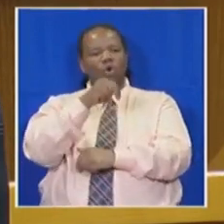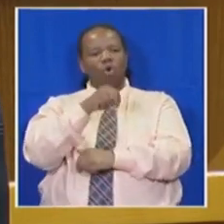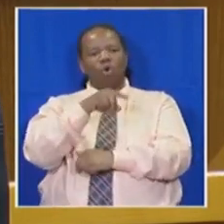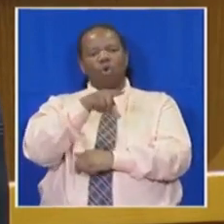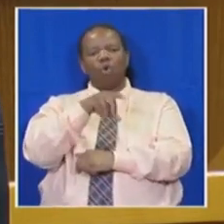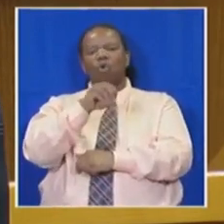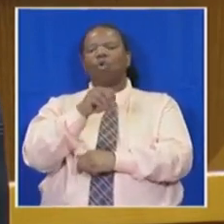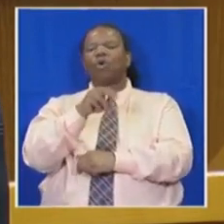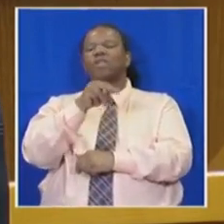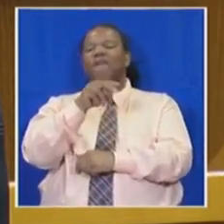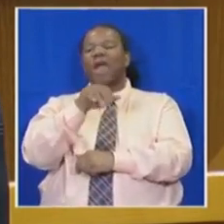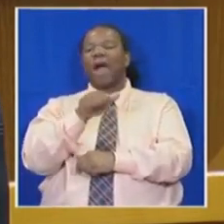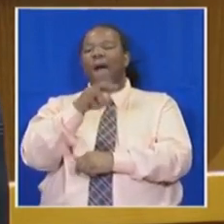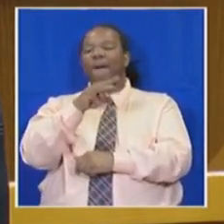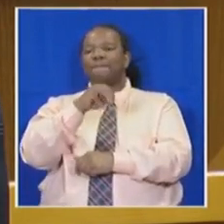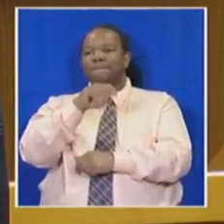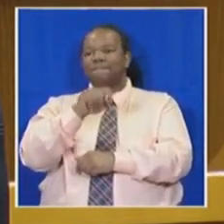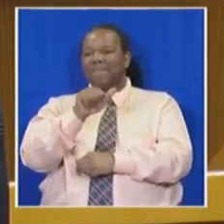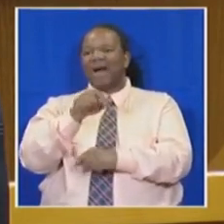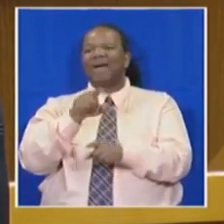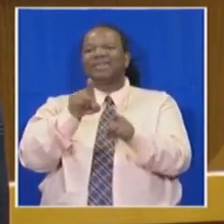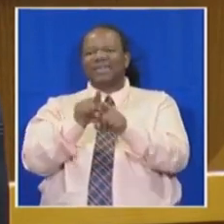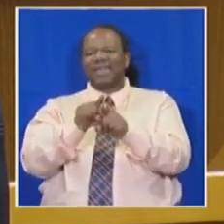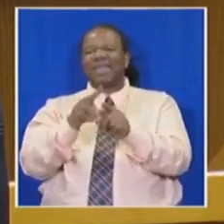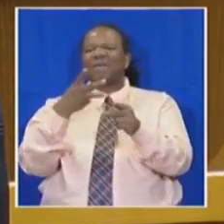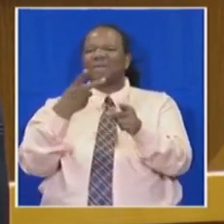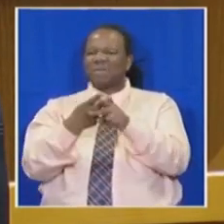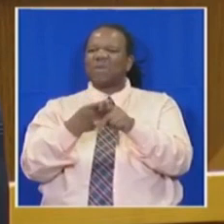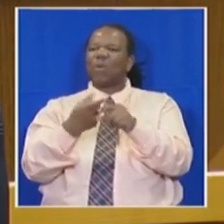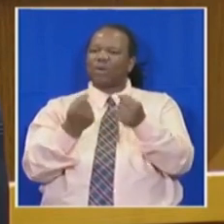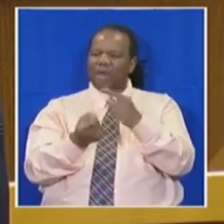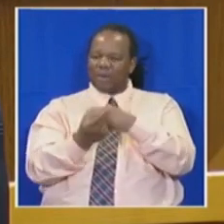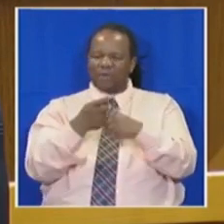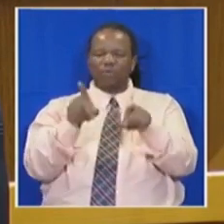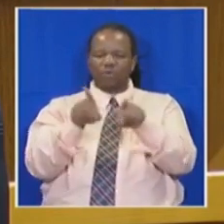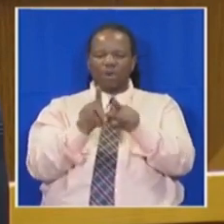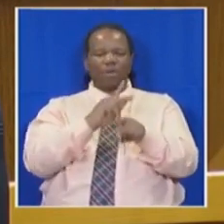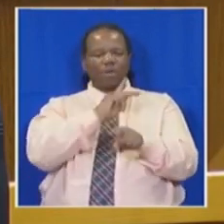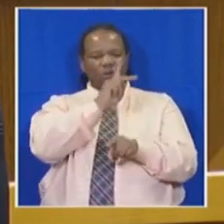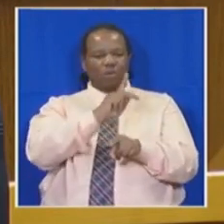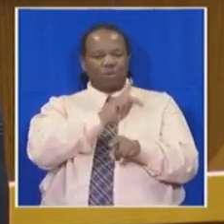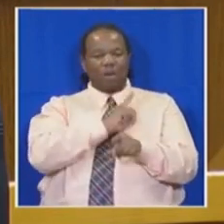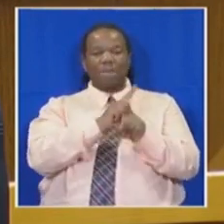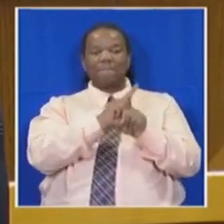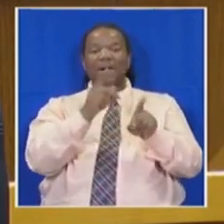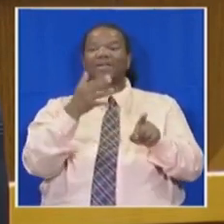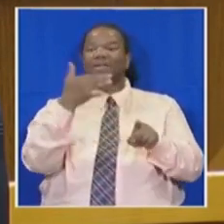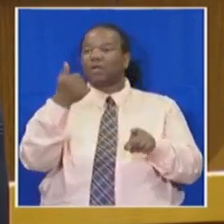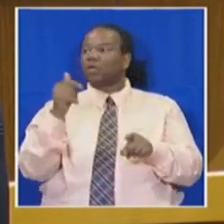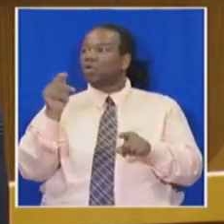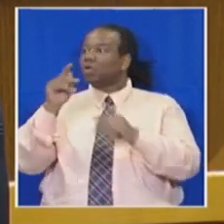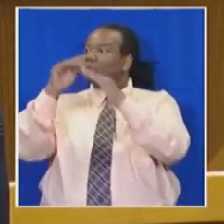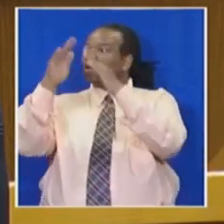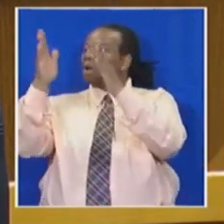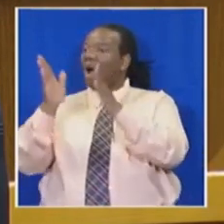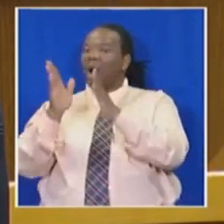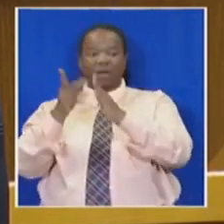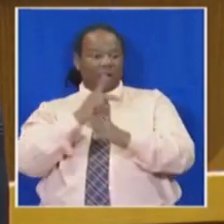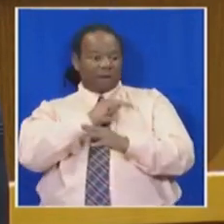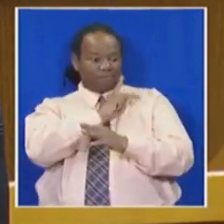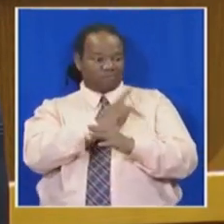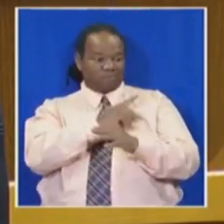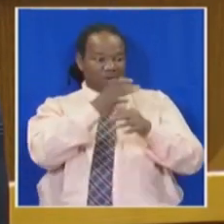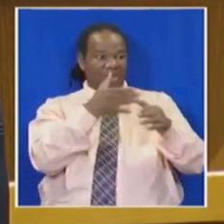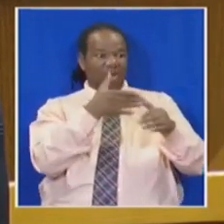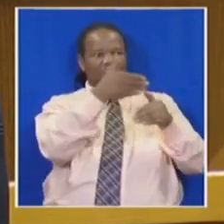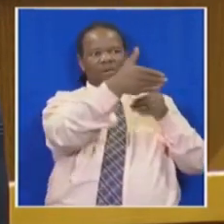in Ilembe district in KZN, not far from Gandla, Mr. President. Thandiwe School